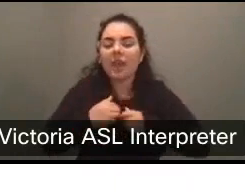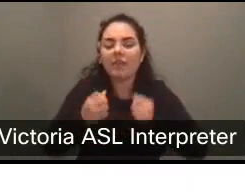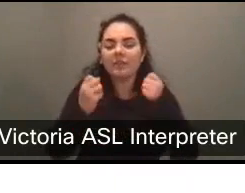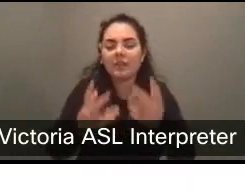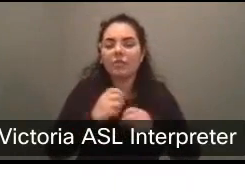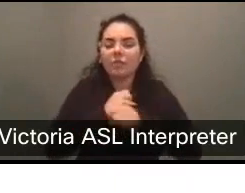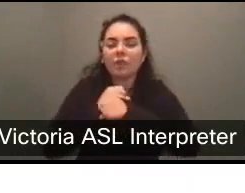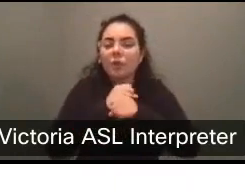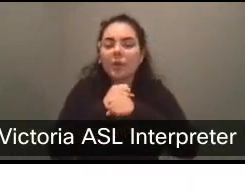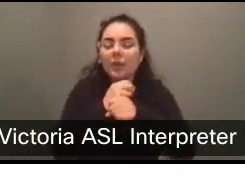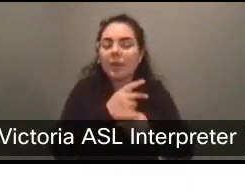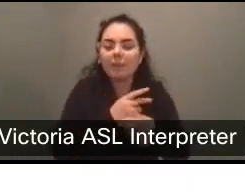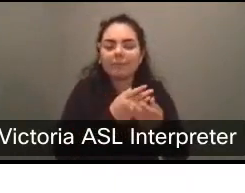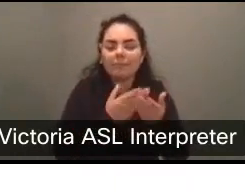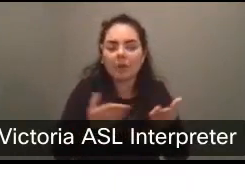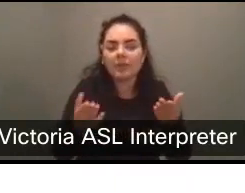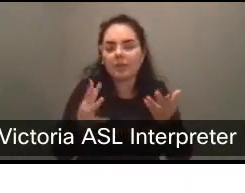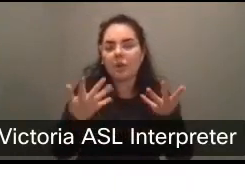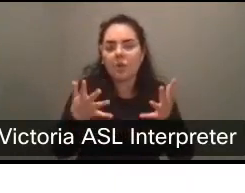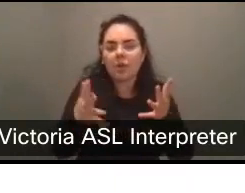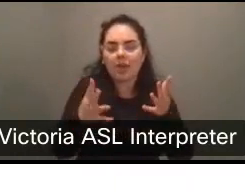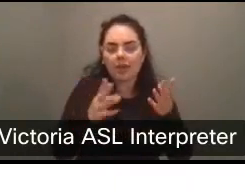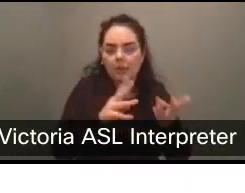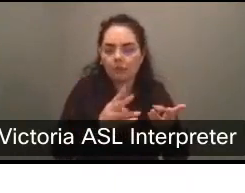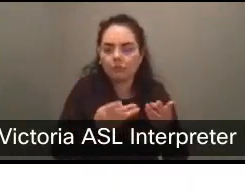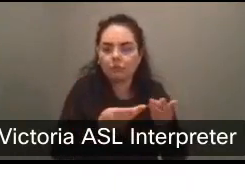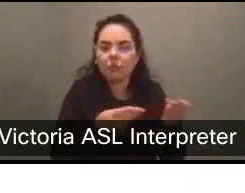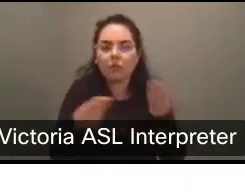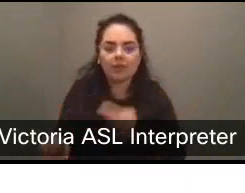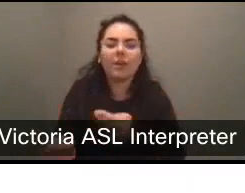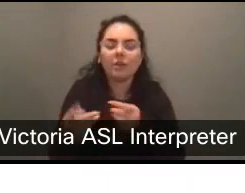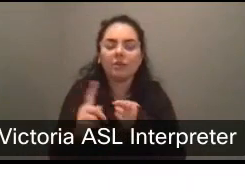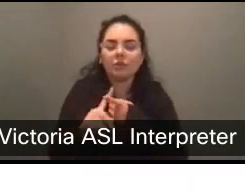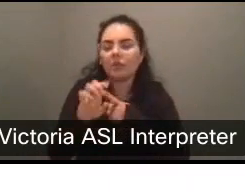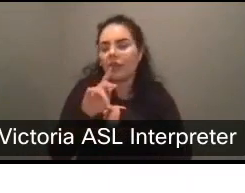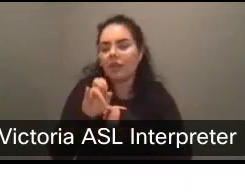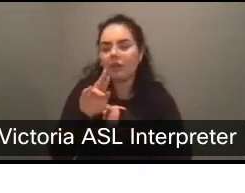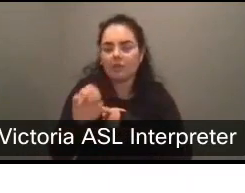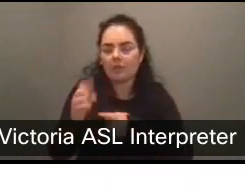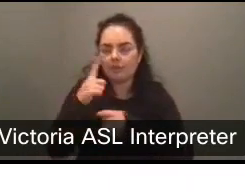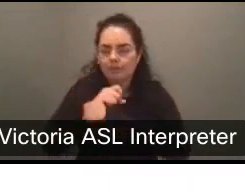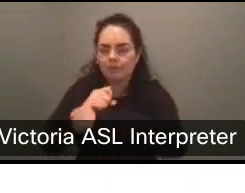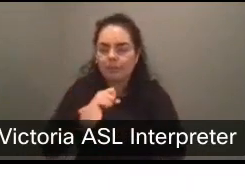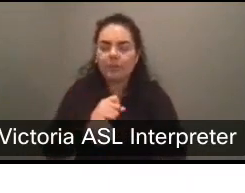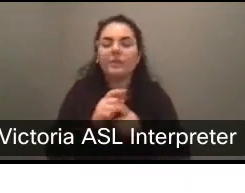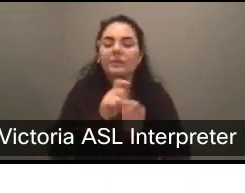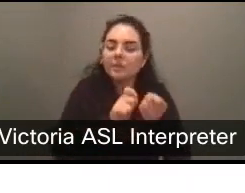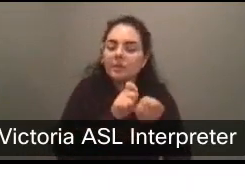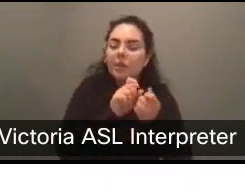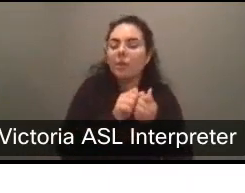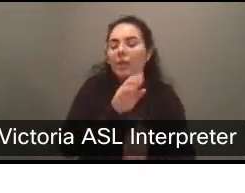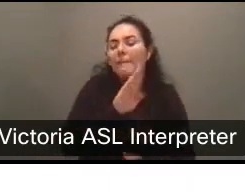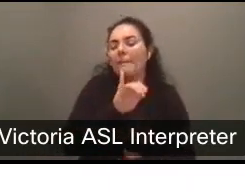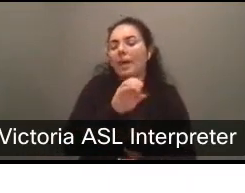that are already rolled out to the enterprise to protect from cybersecurity incidents. Specifically, with biomedical, we